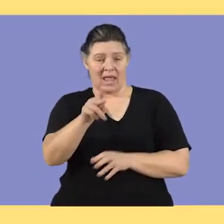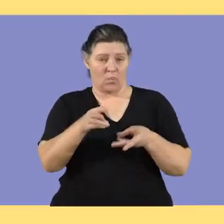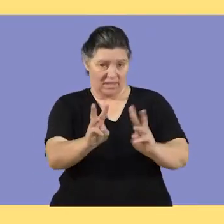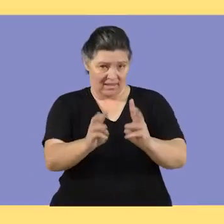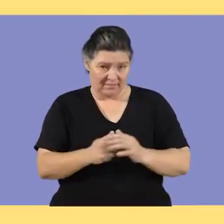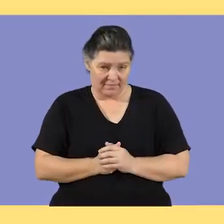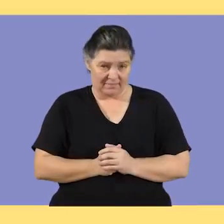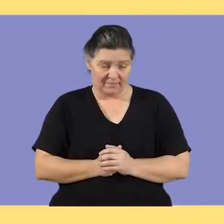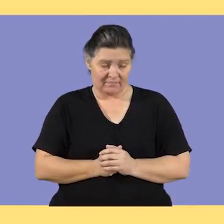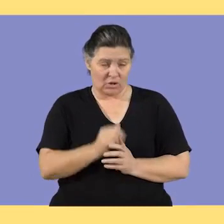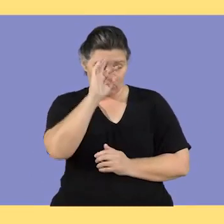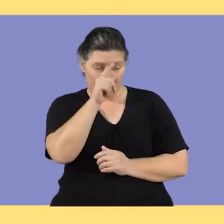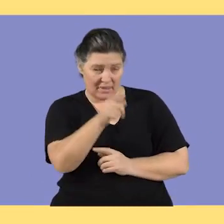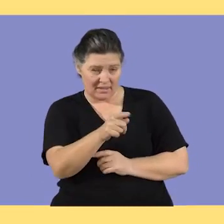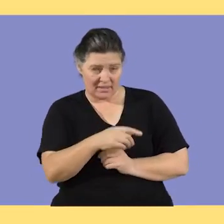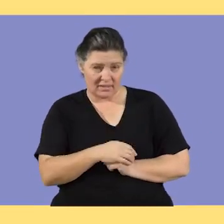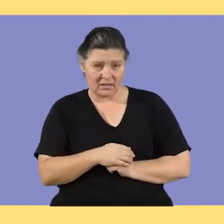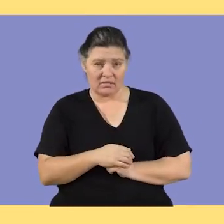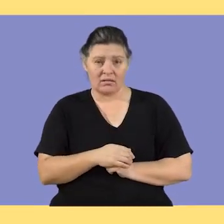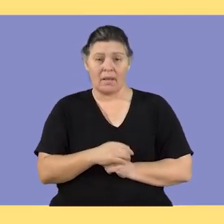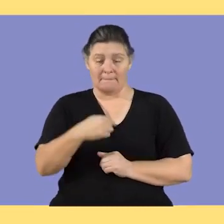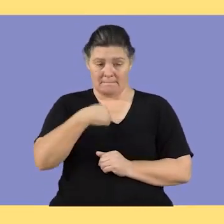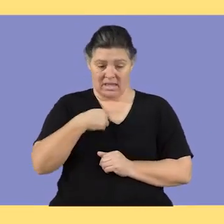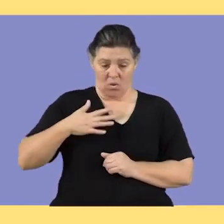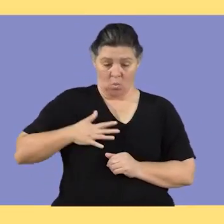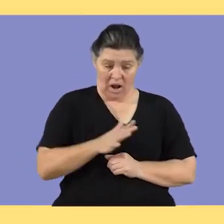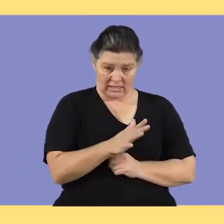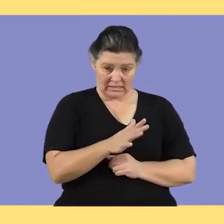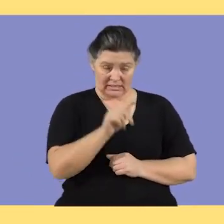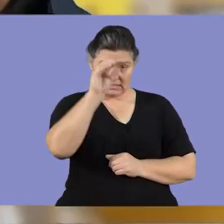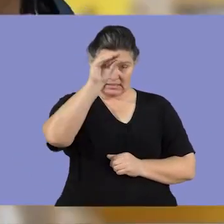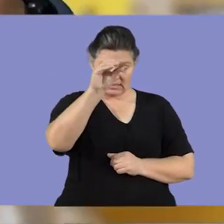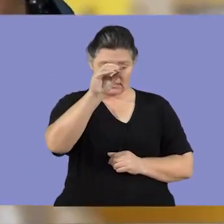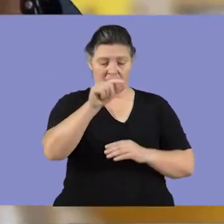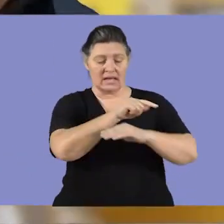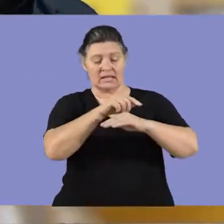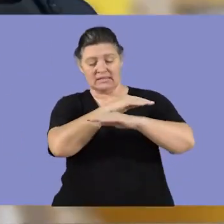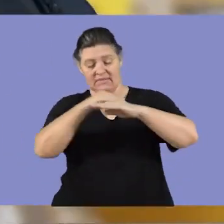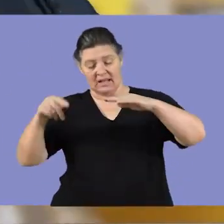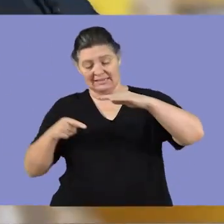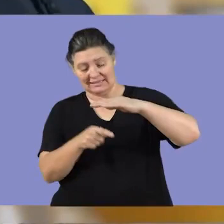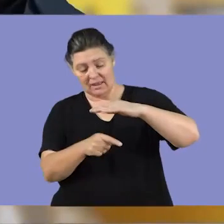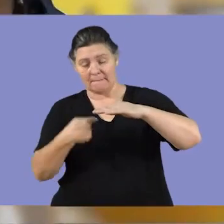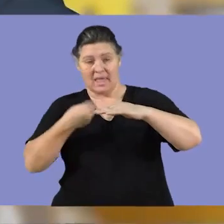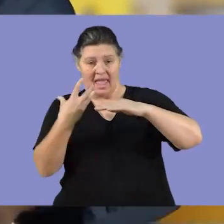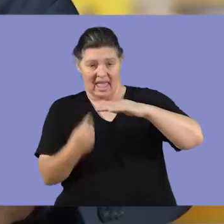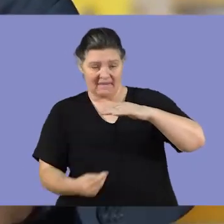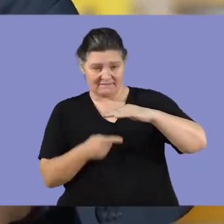use the UK method. Do you remember? What you want over what